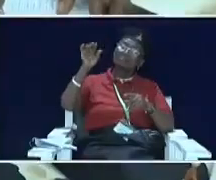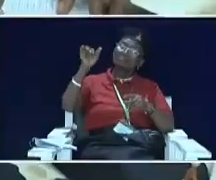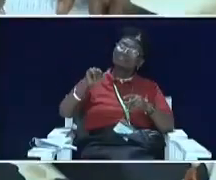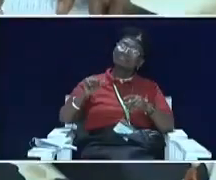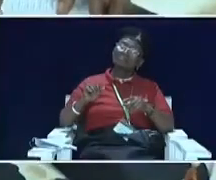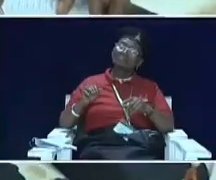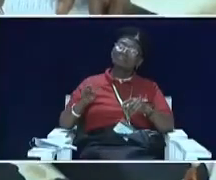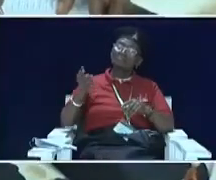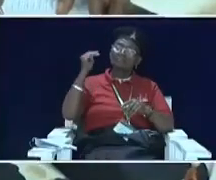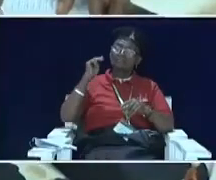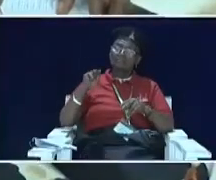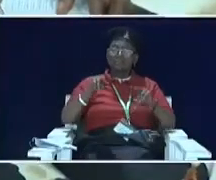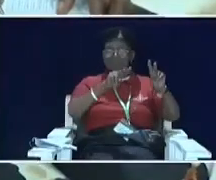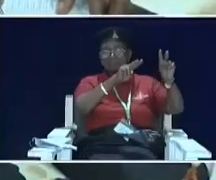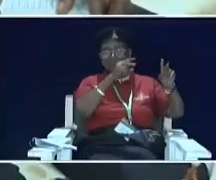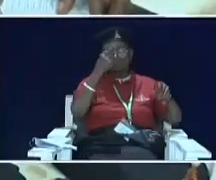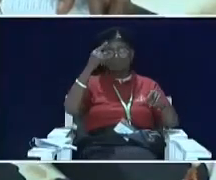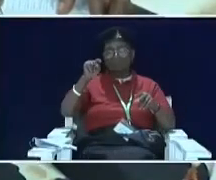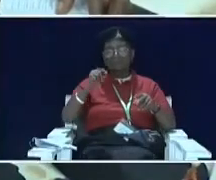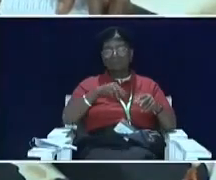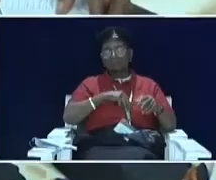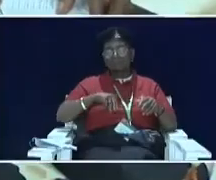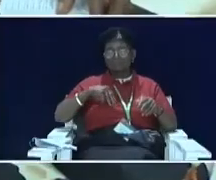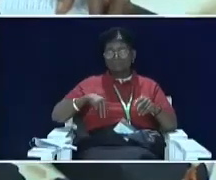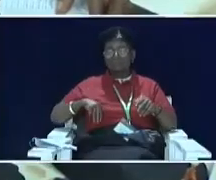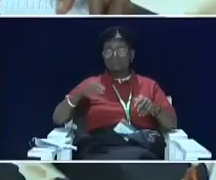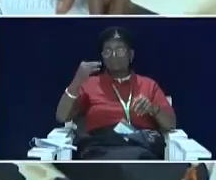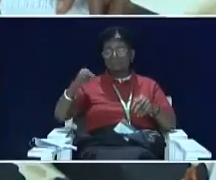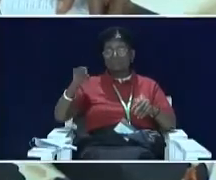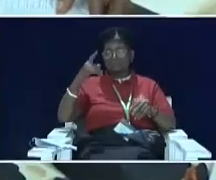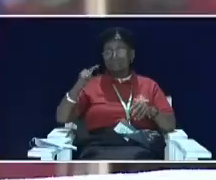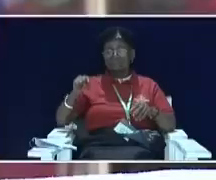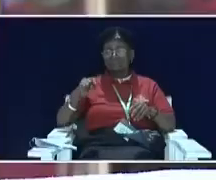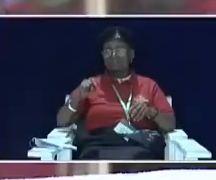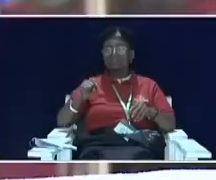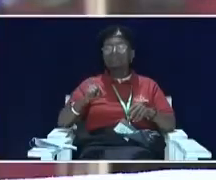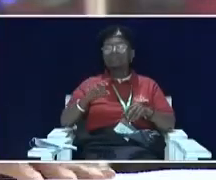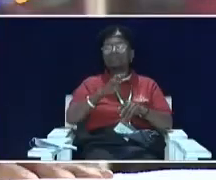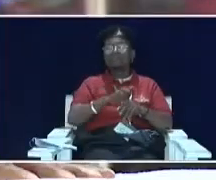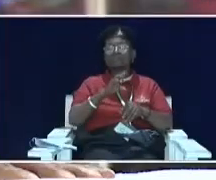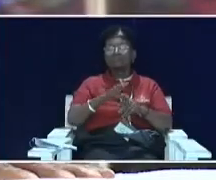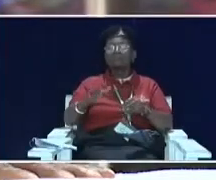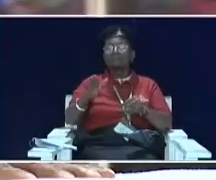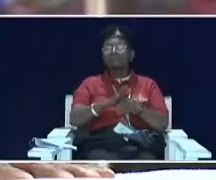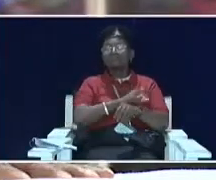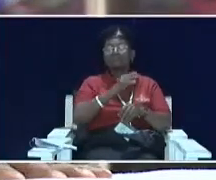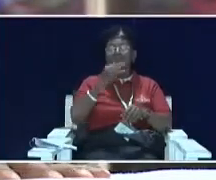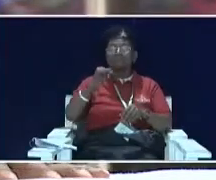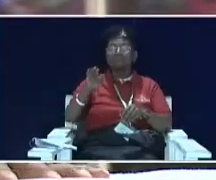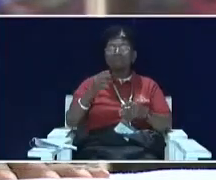for members of the congregation full of the Holy Spirit.